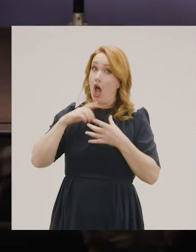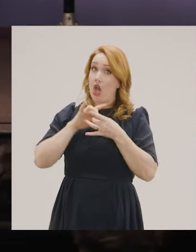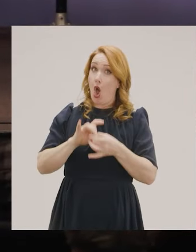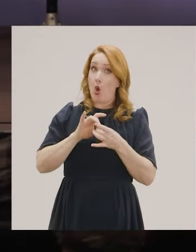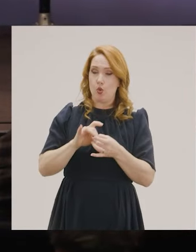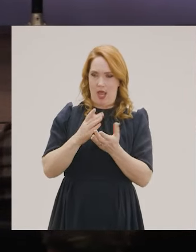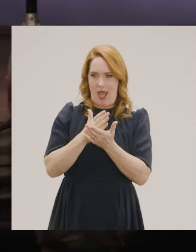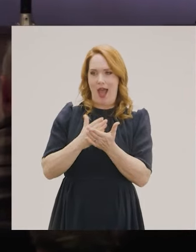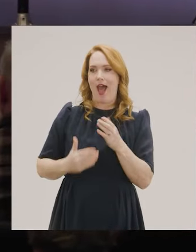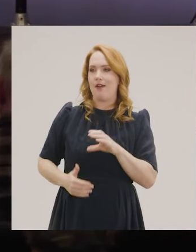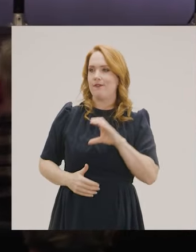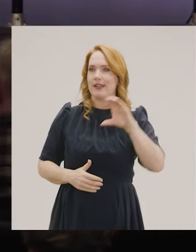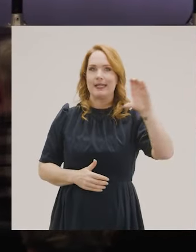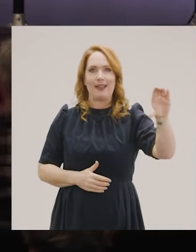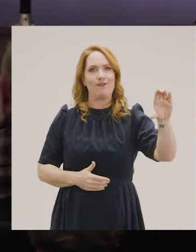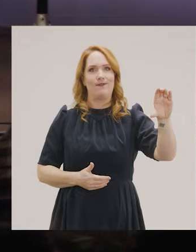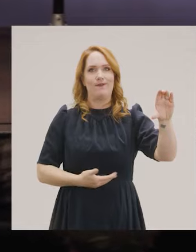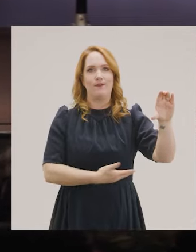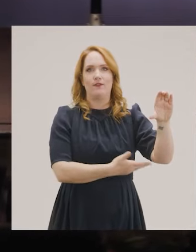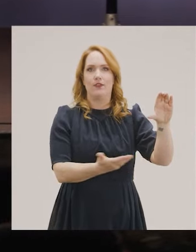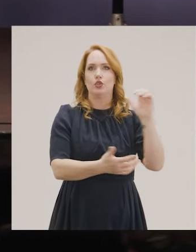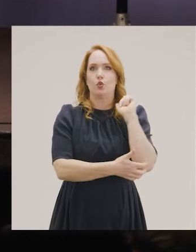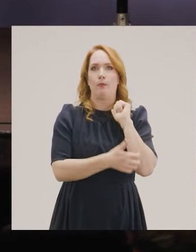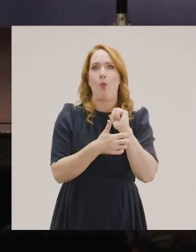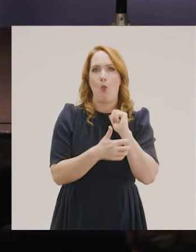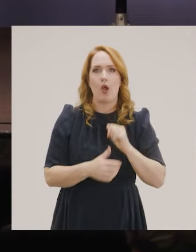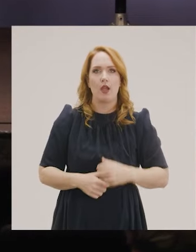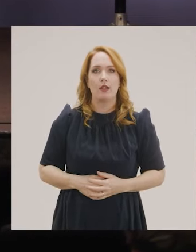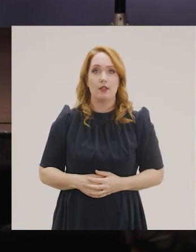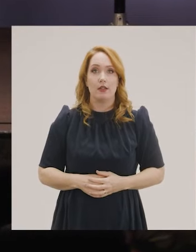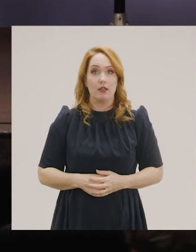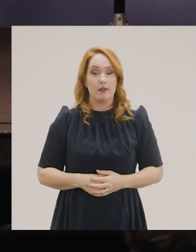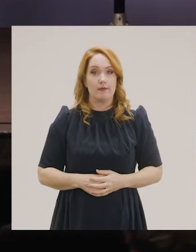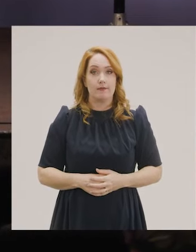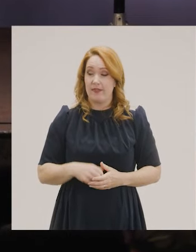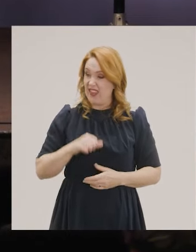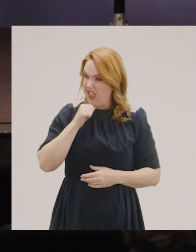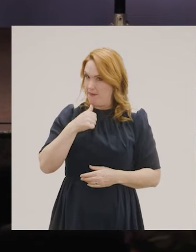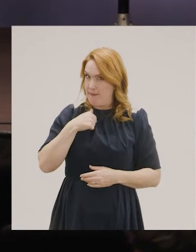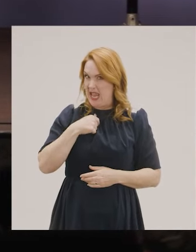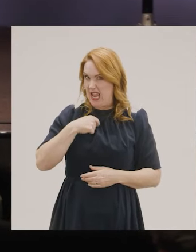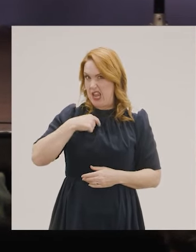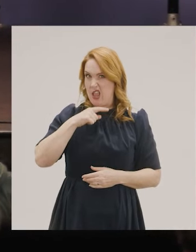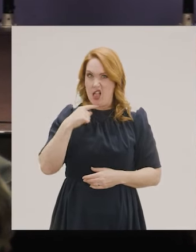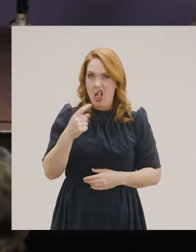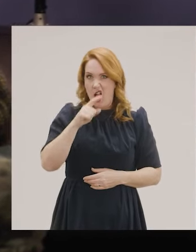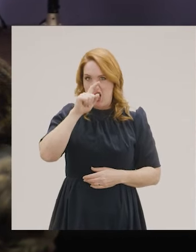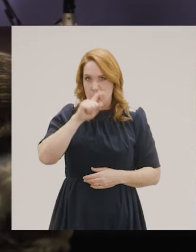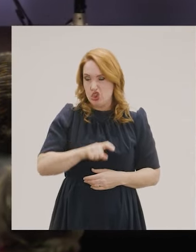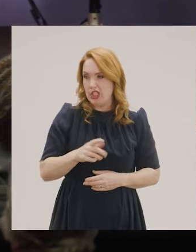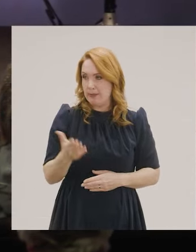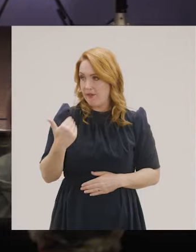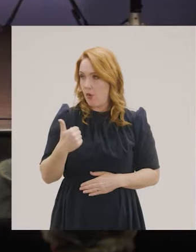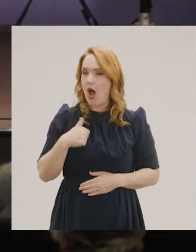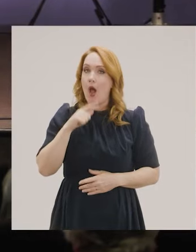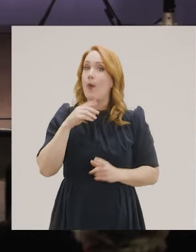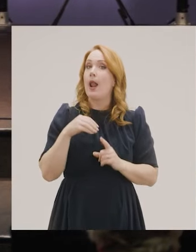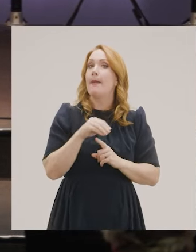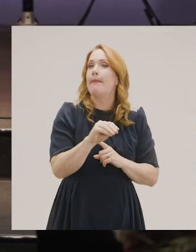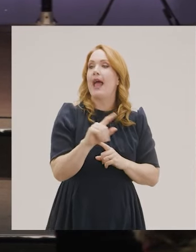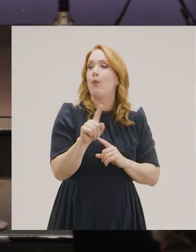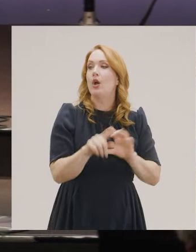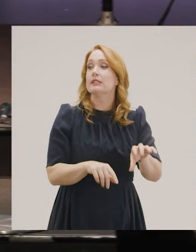of everything I own is going to be given away, half of it. And if I've ever cheated anybody, not